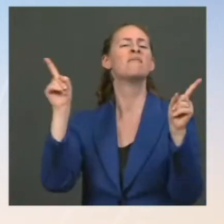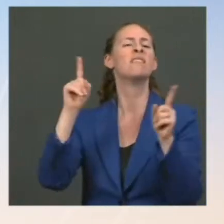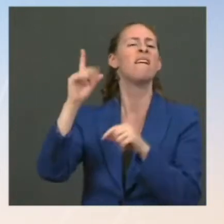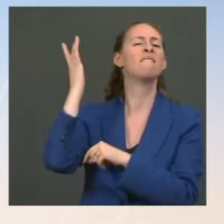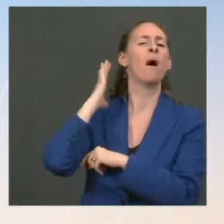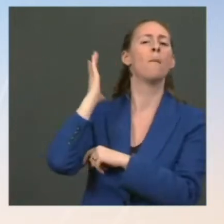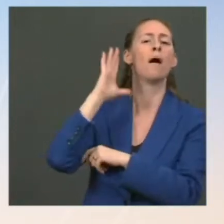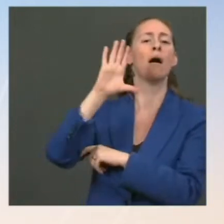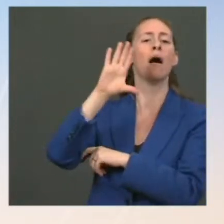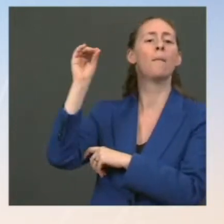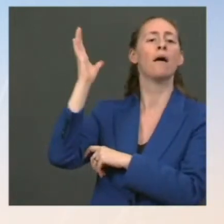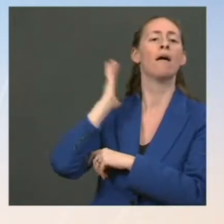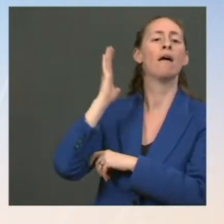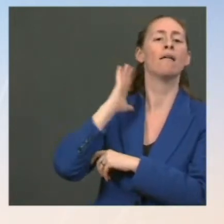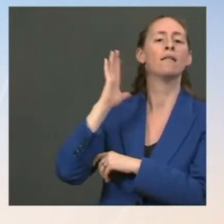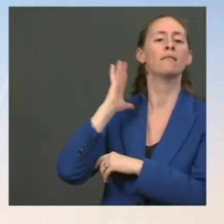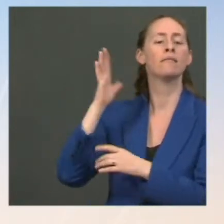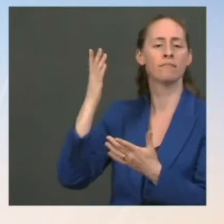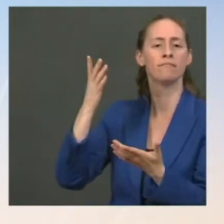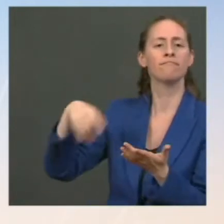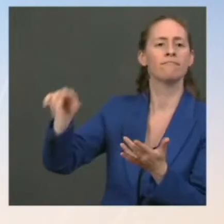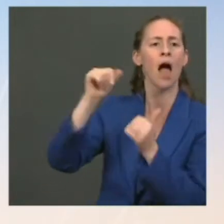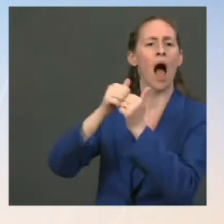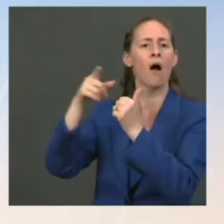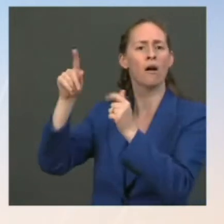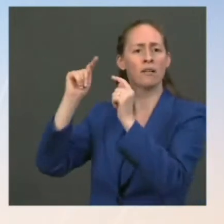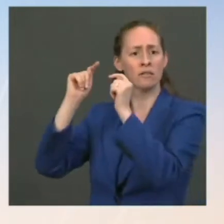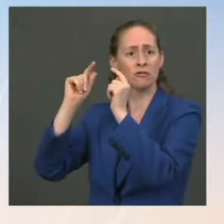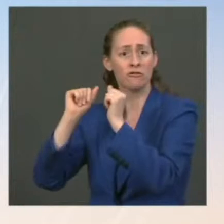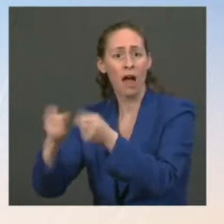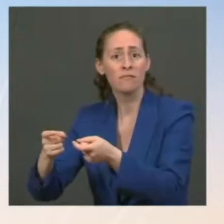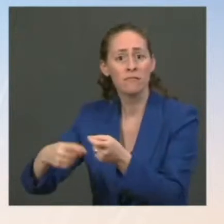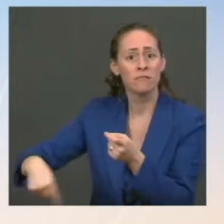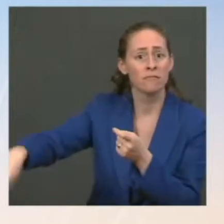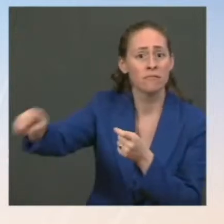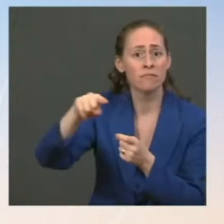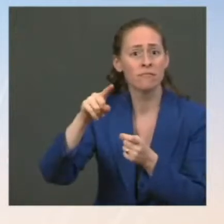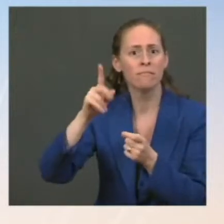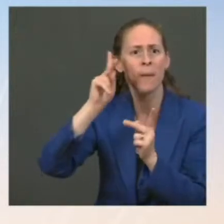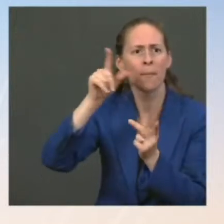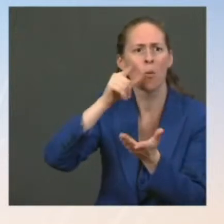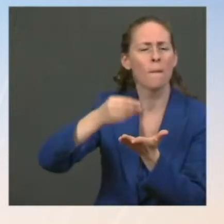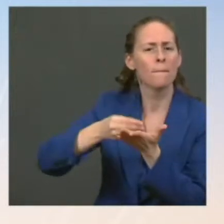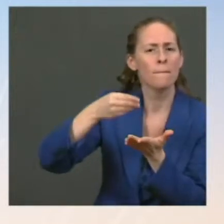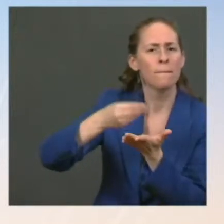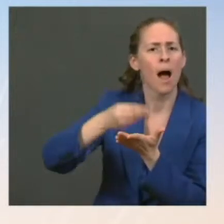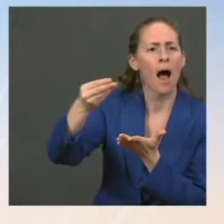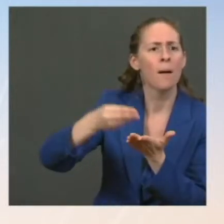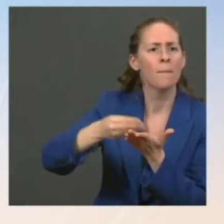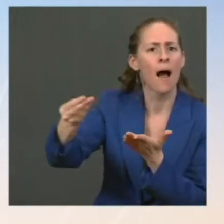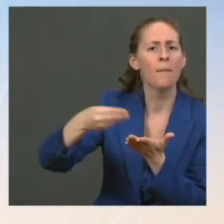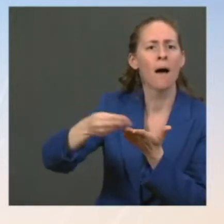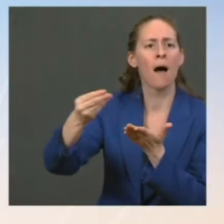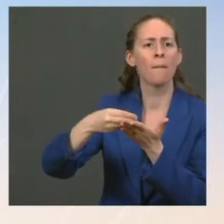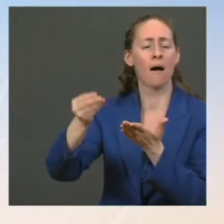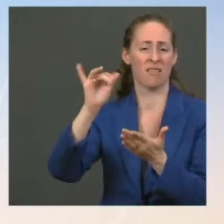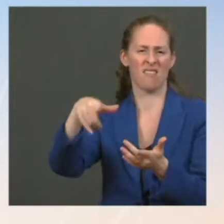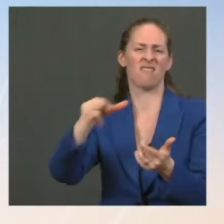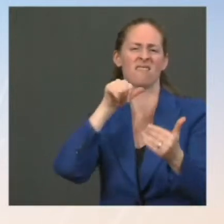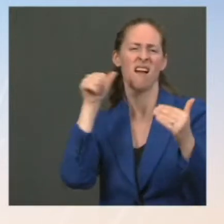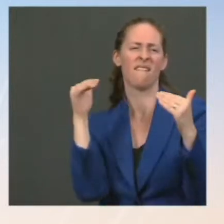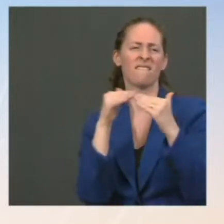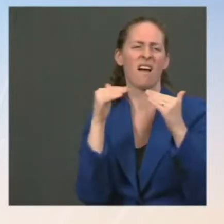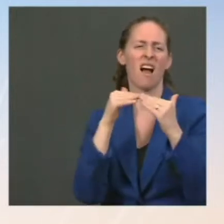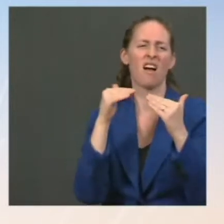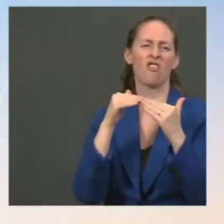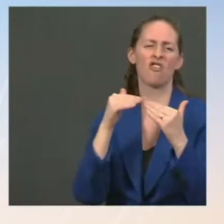to consumers. I'm not sure if that's the argument being made in this report. We feel that that's unfair and absurd, and the American people would not stand for that.